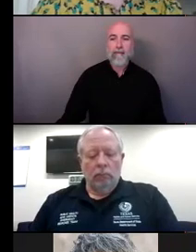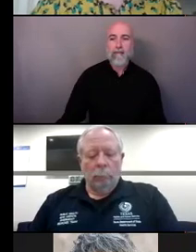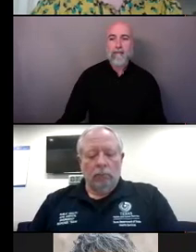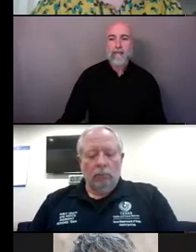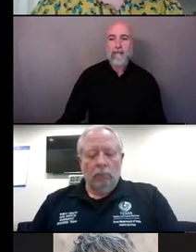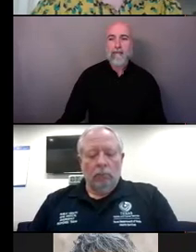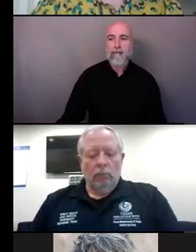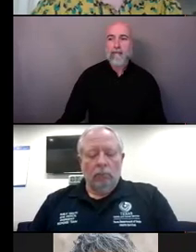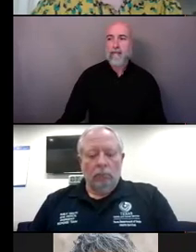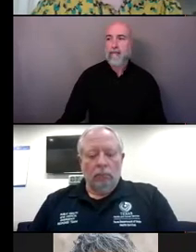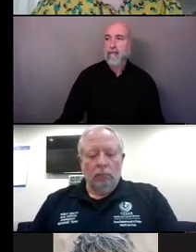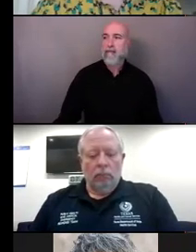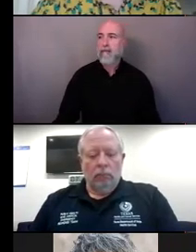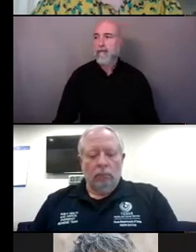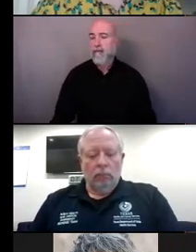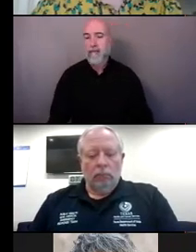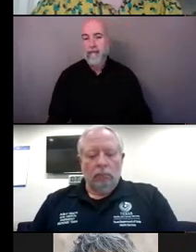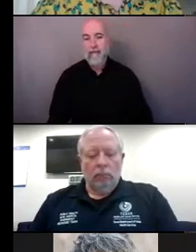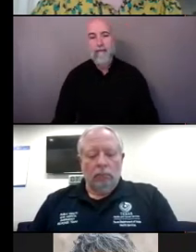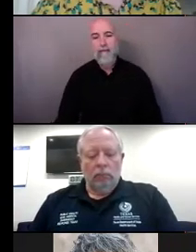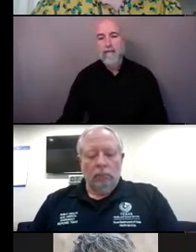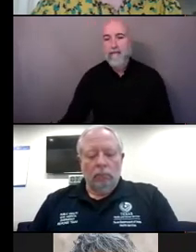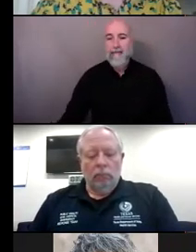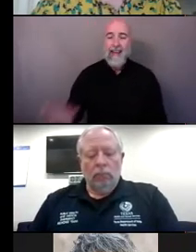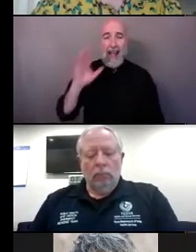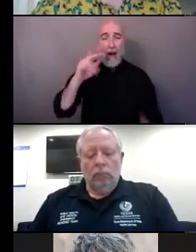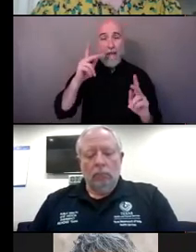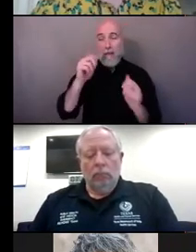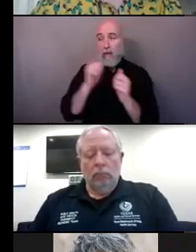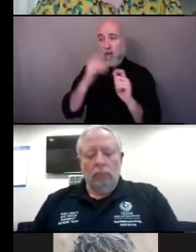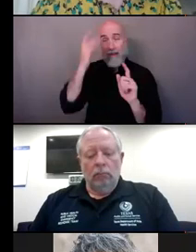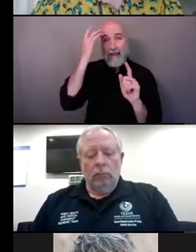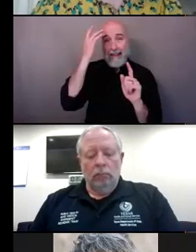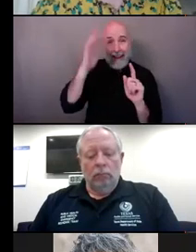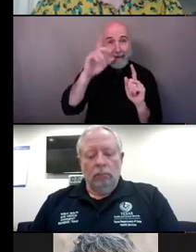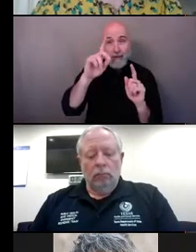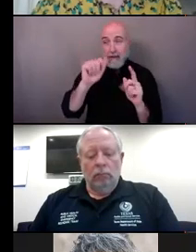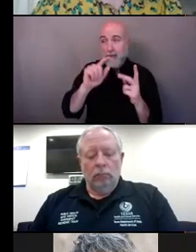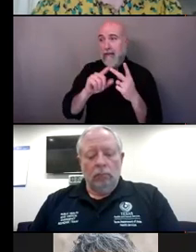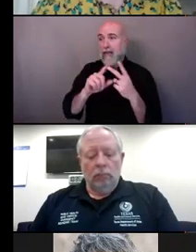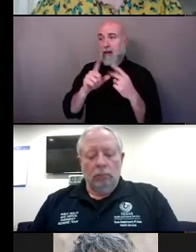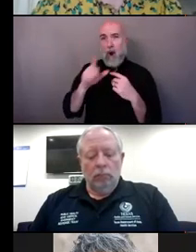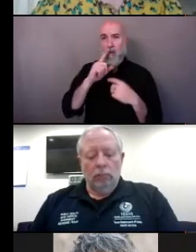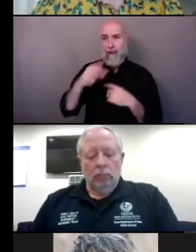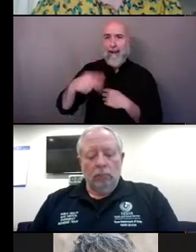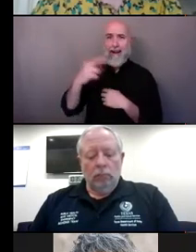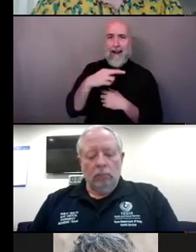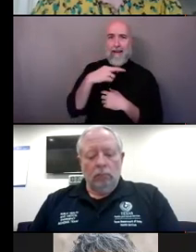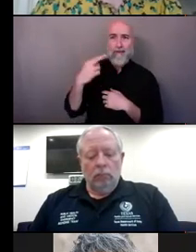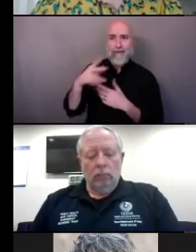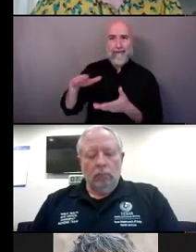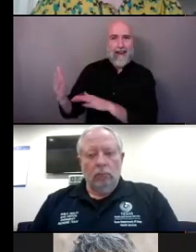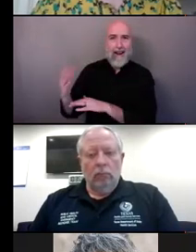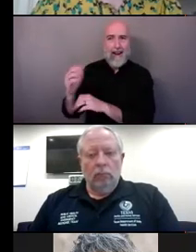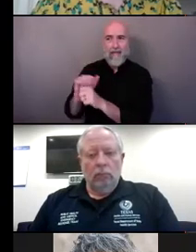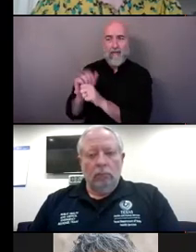I know people with intellectual and developmental disabilities are one of the groups at highest risk of dying from COVID-19.